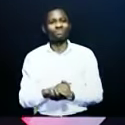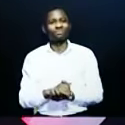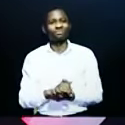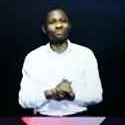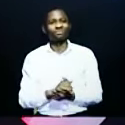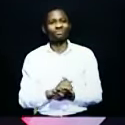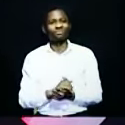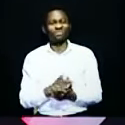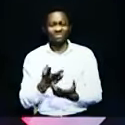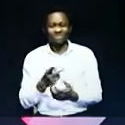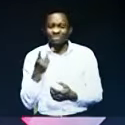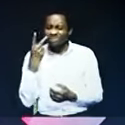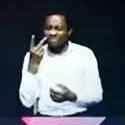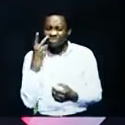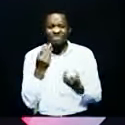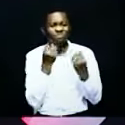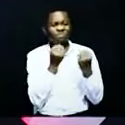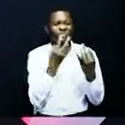sleeping. I don't like